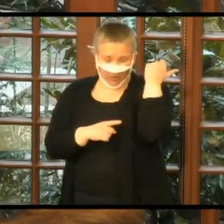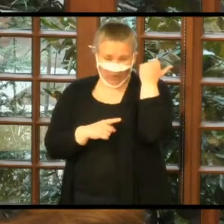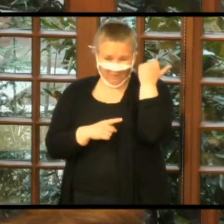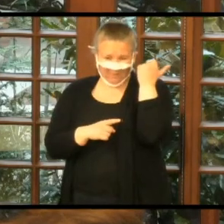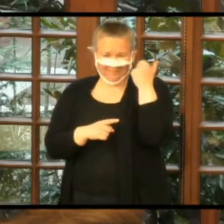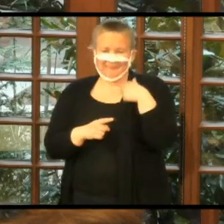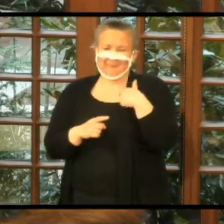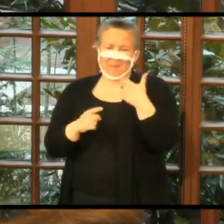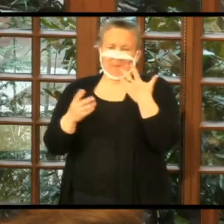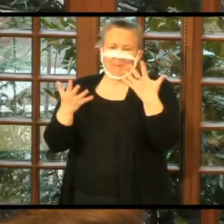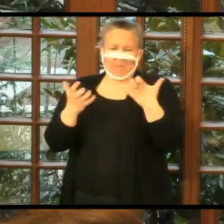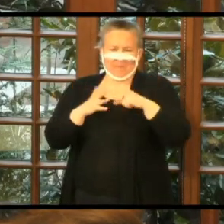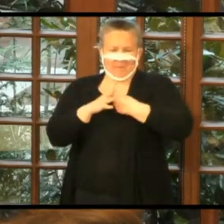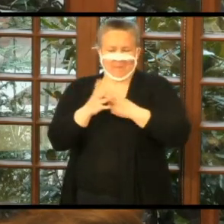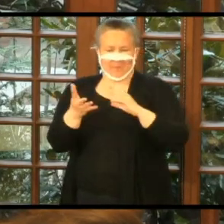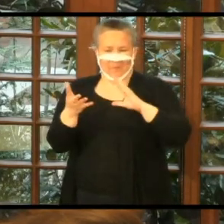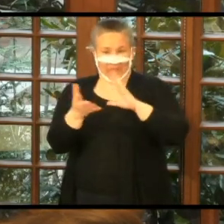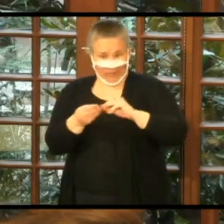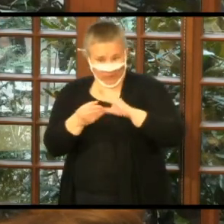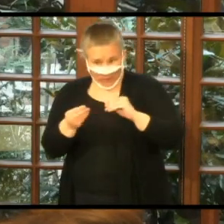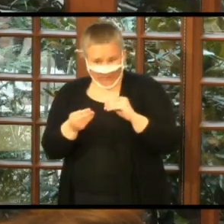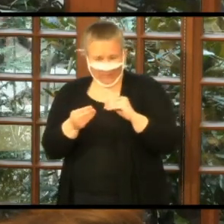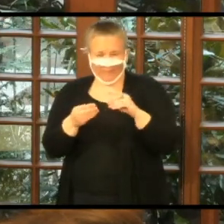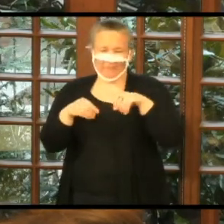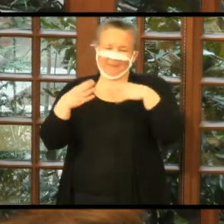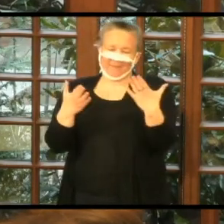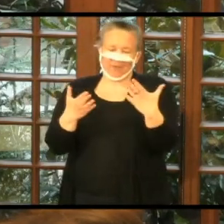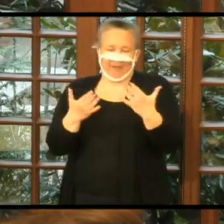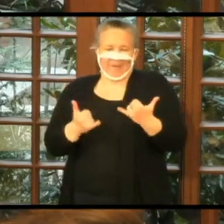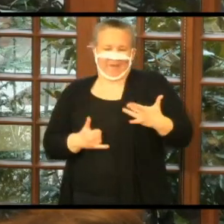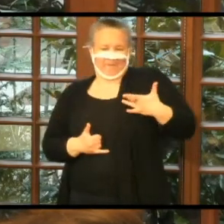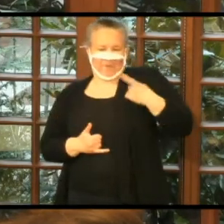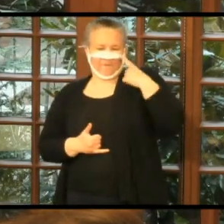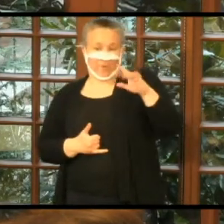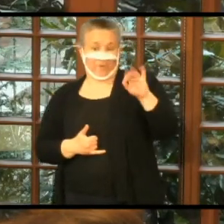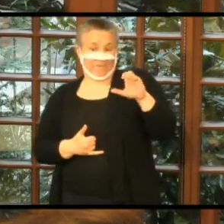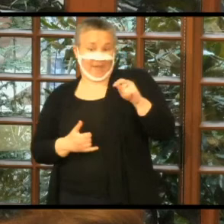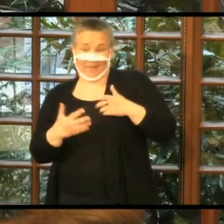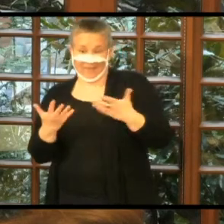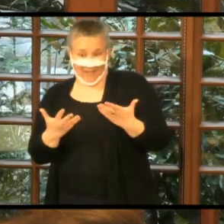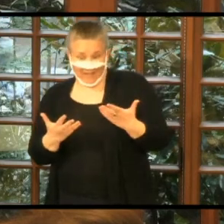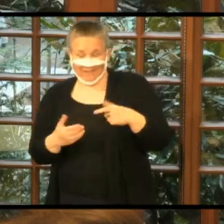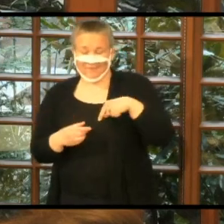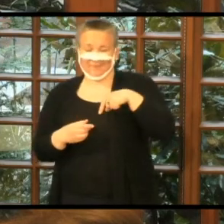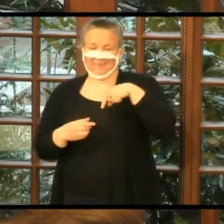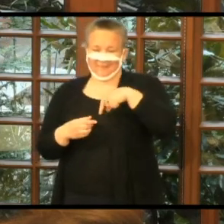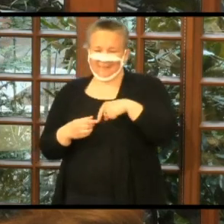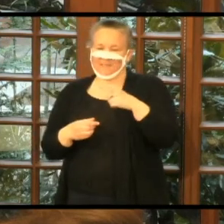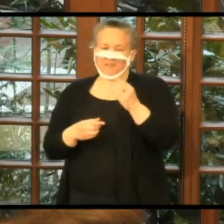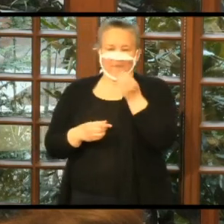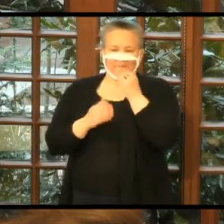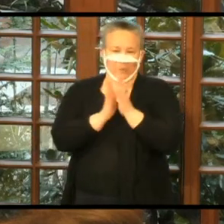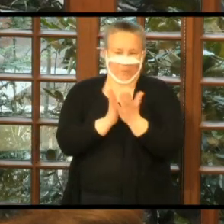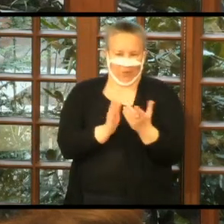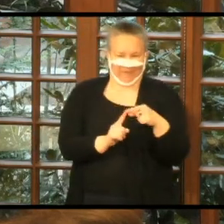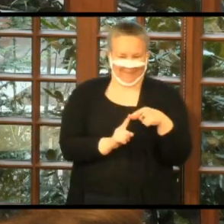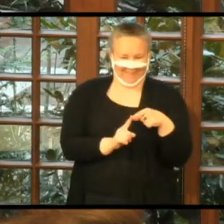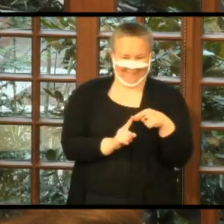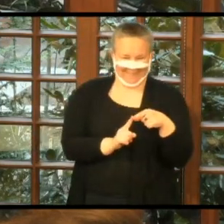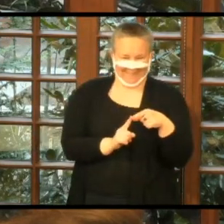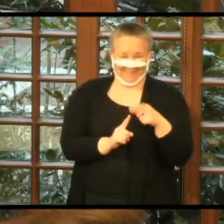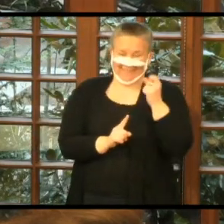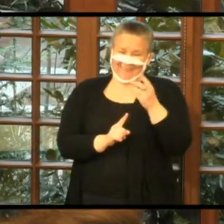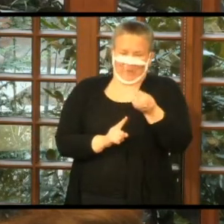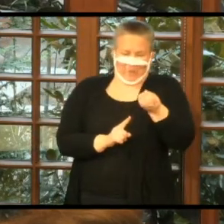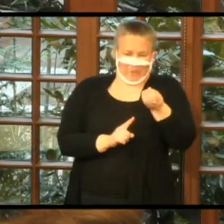I wanted to begin the story by giving sort of an immediate feel for the fact that this is going to be a food book, but that the